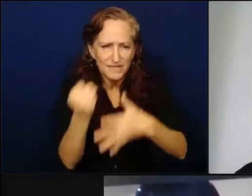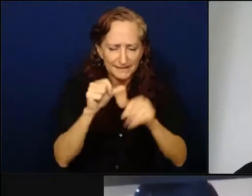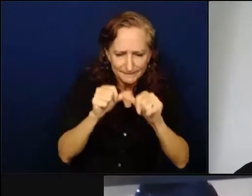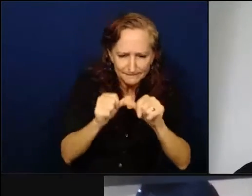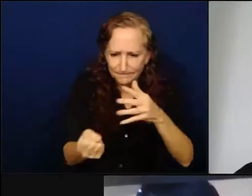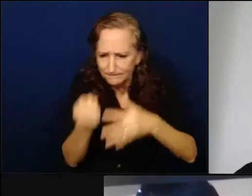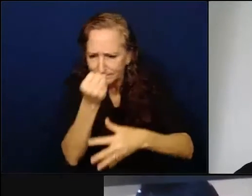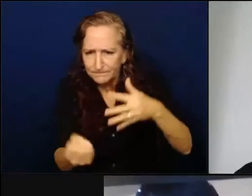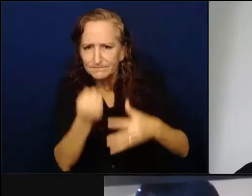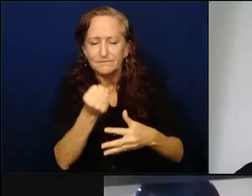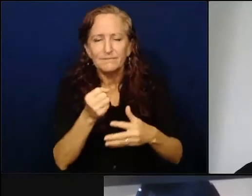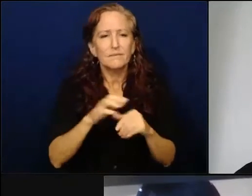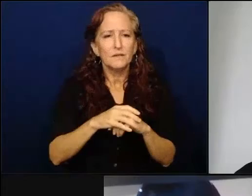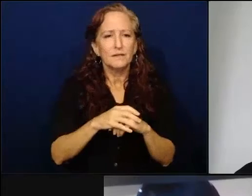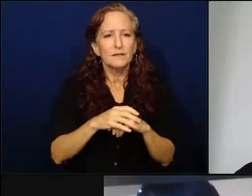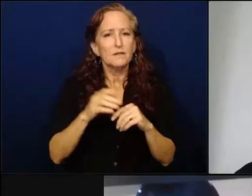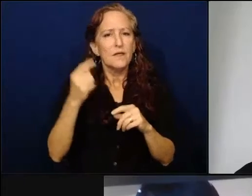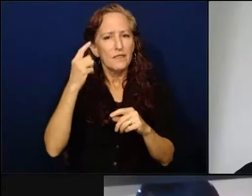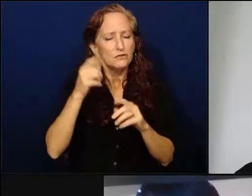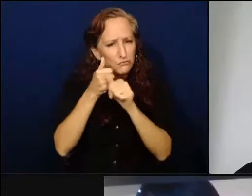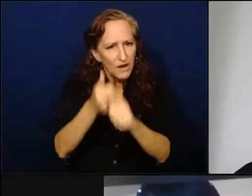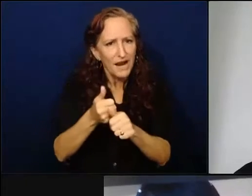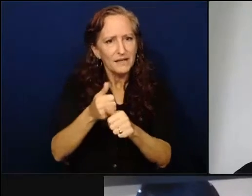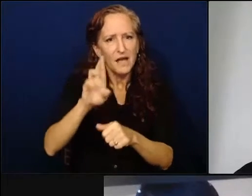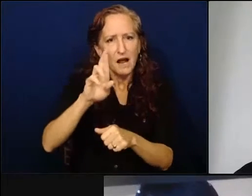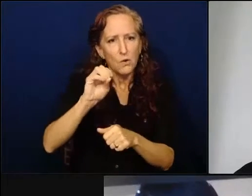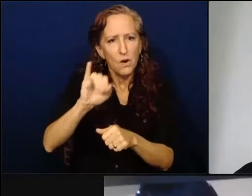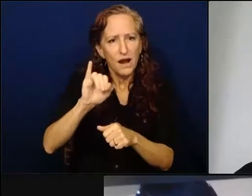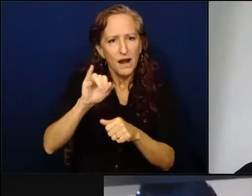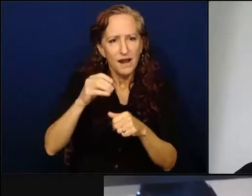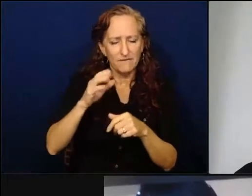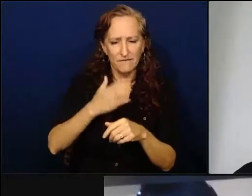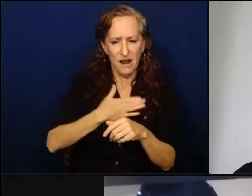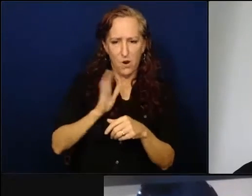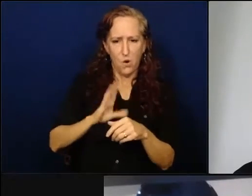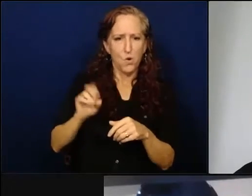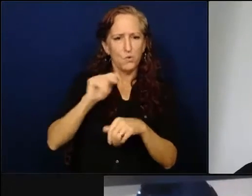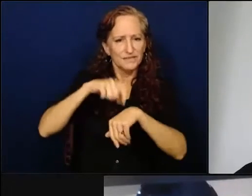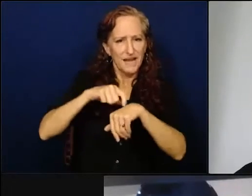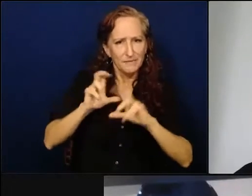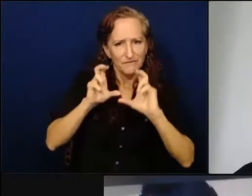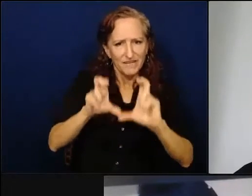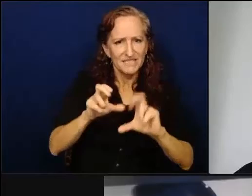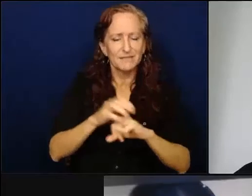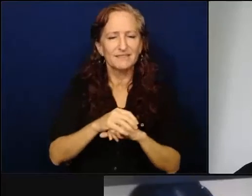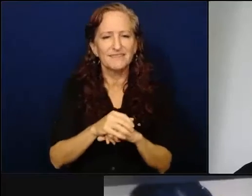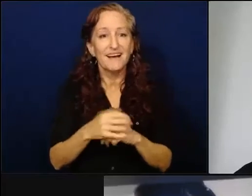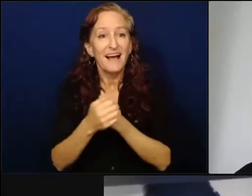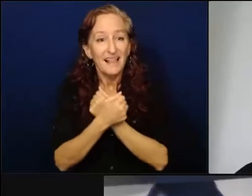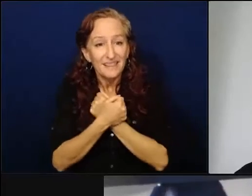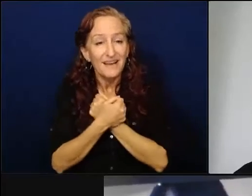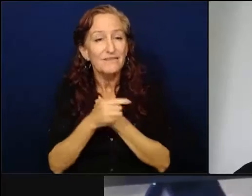deeply at the ROI and track the ROI at any given moment. I love that you're surveying your